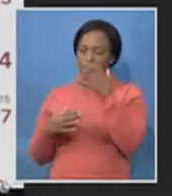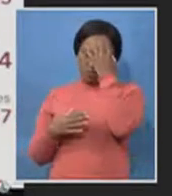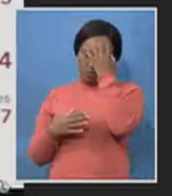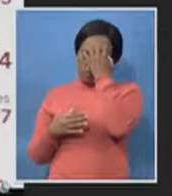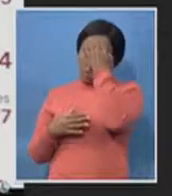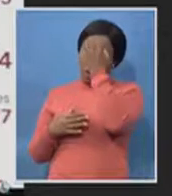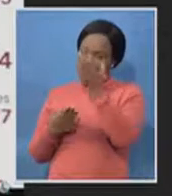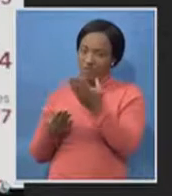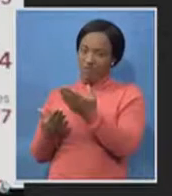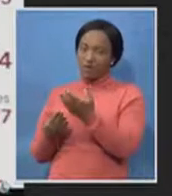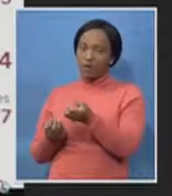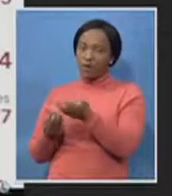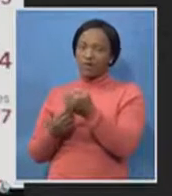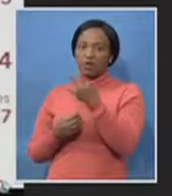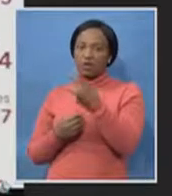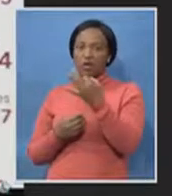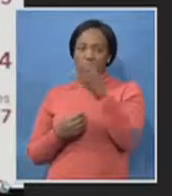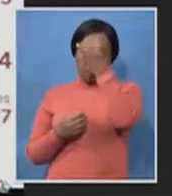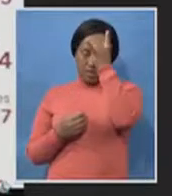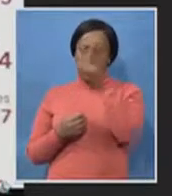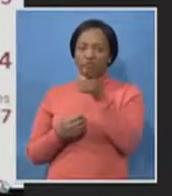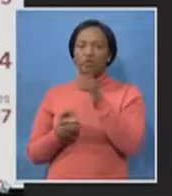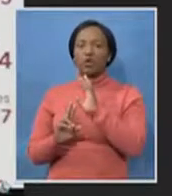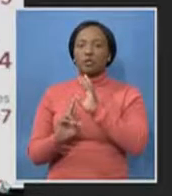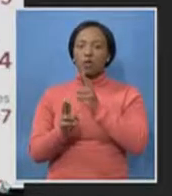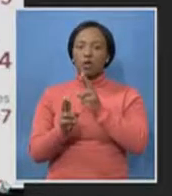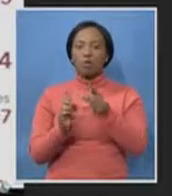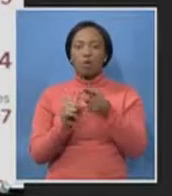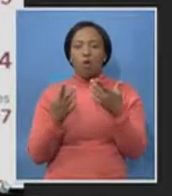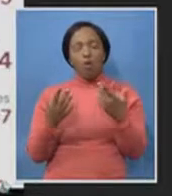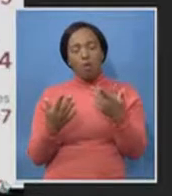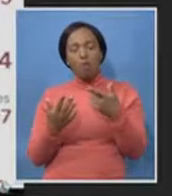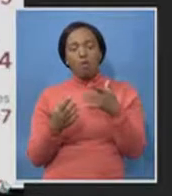to respond or make a contribution to any of